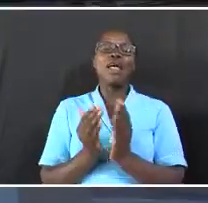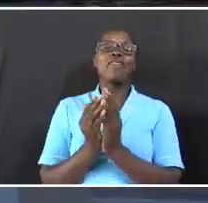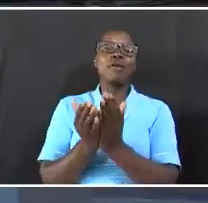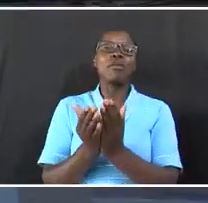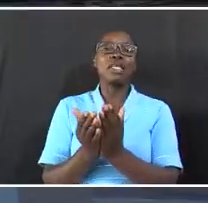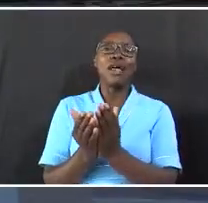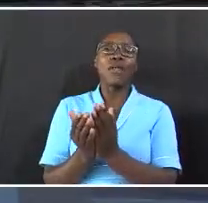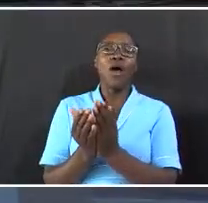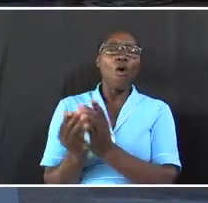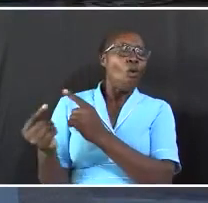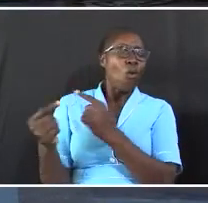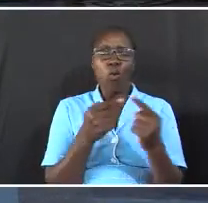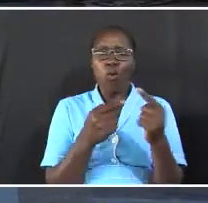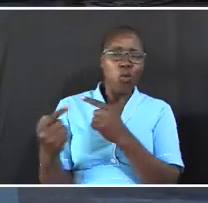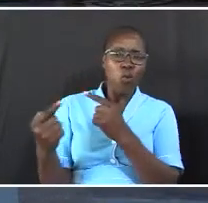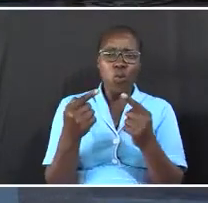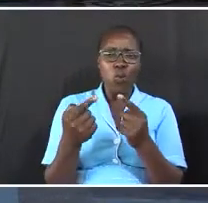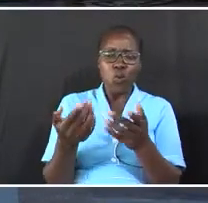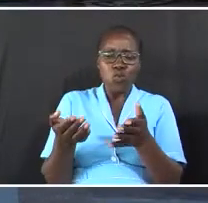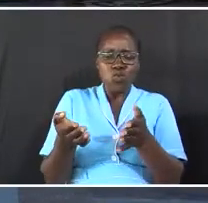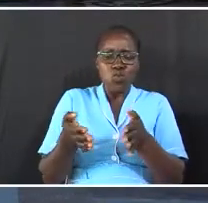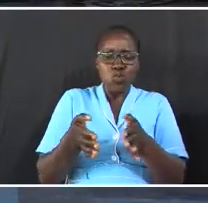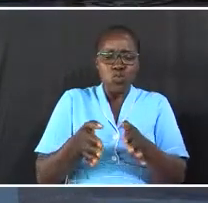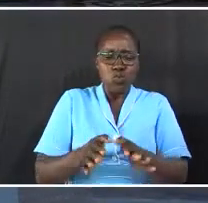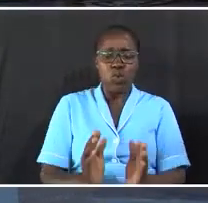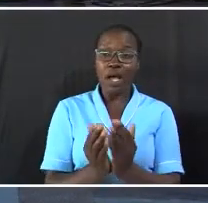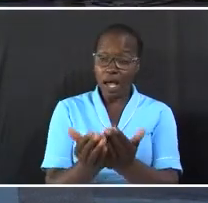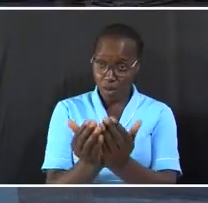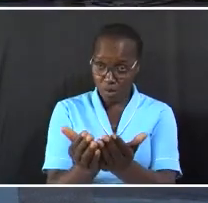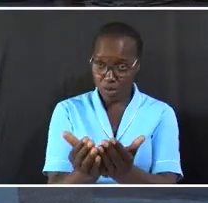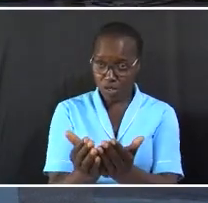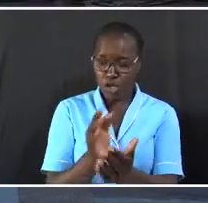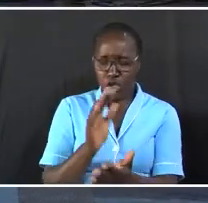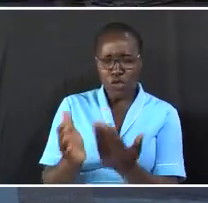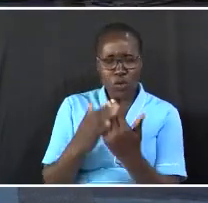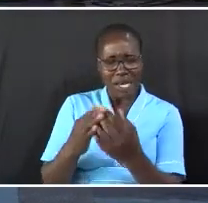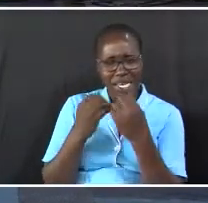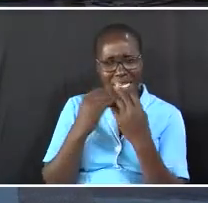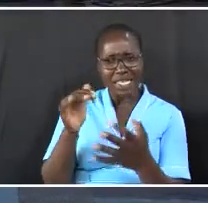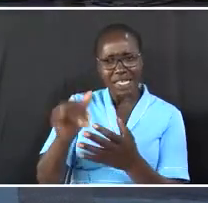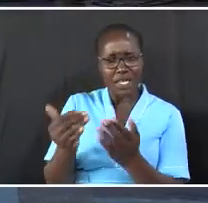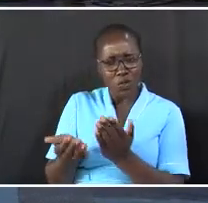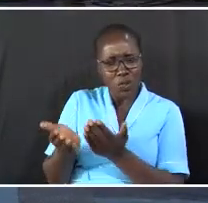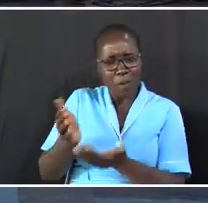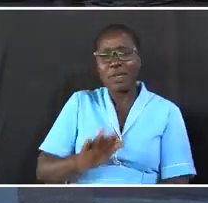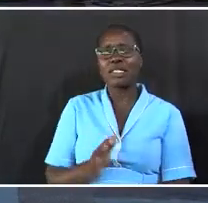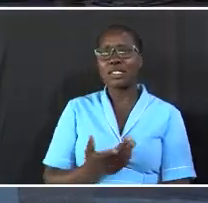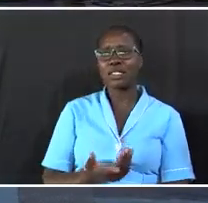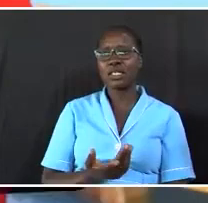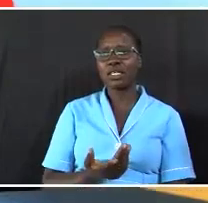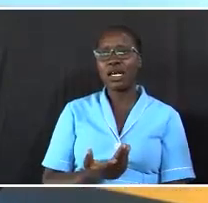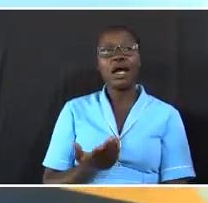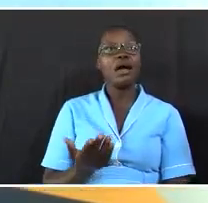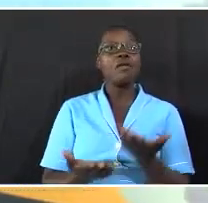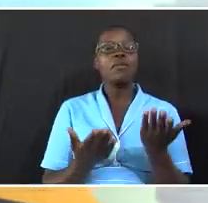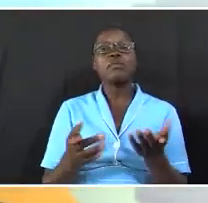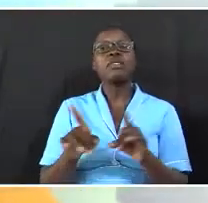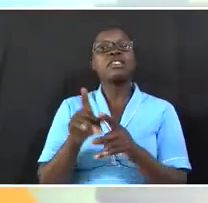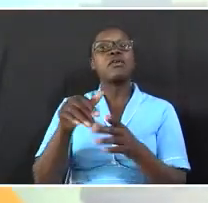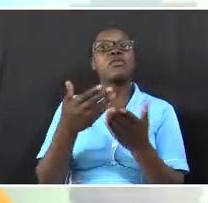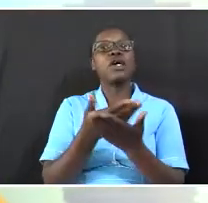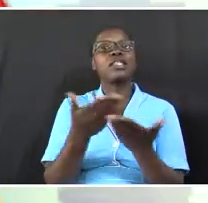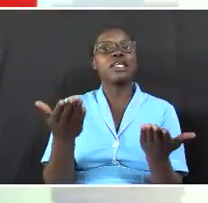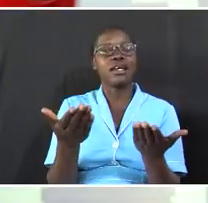and the storm is sinking our ship. Carest thou that we do what? That we perish. Maybe you are there. In